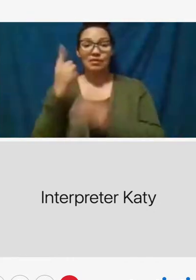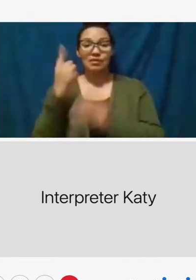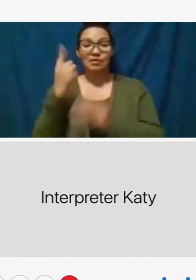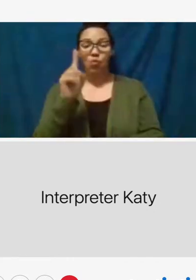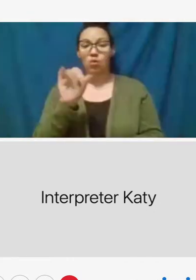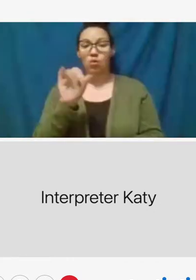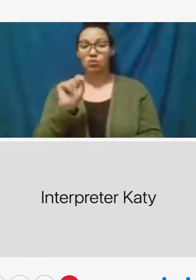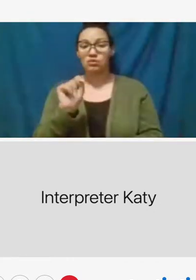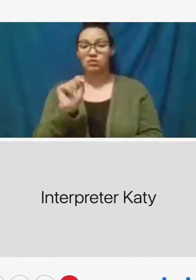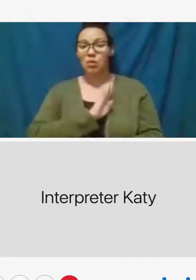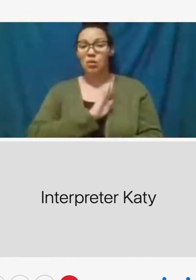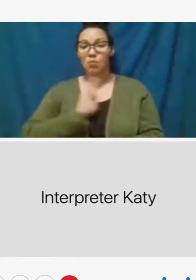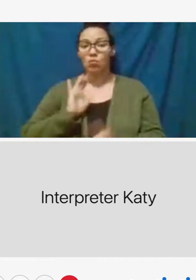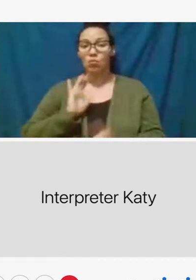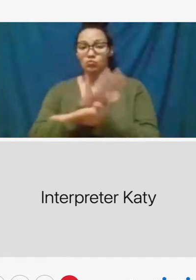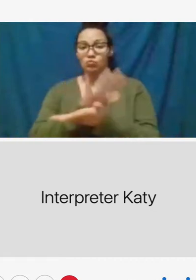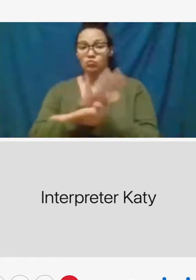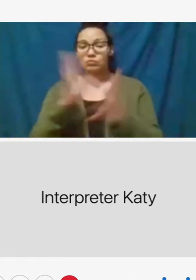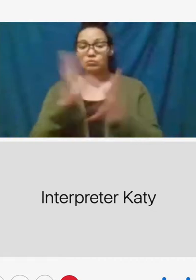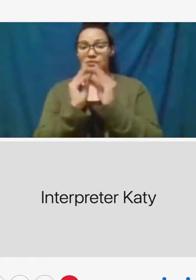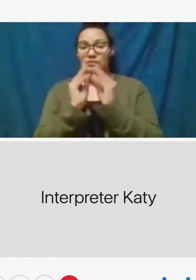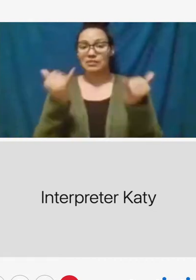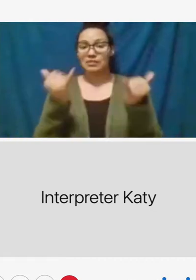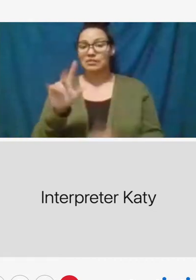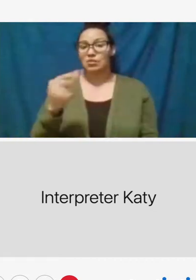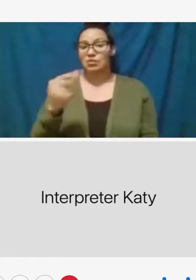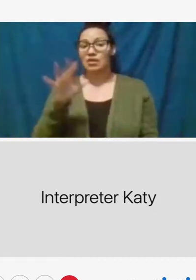today is Thursday February 3rd